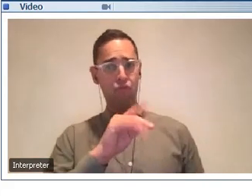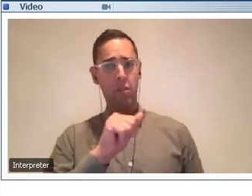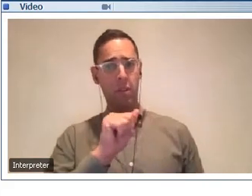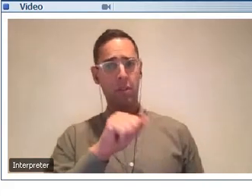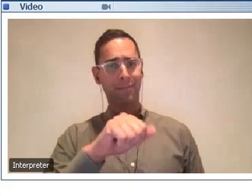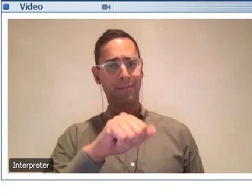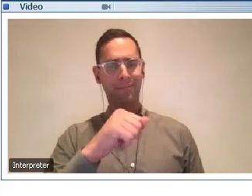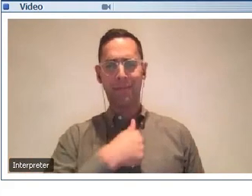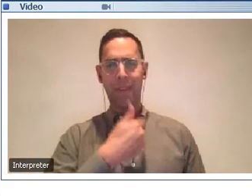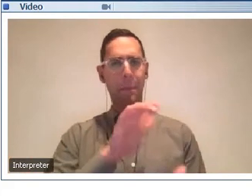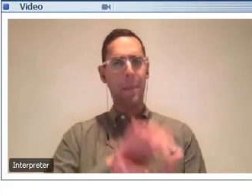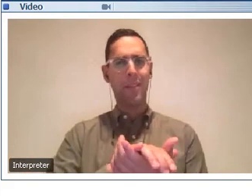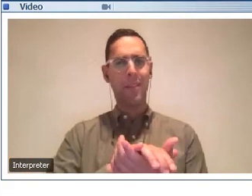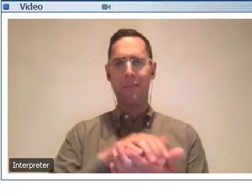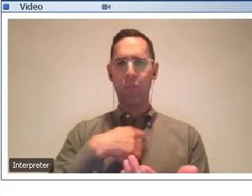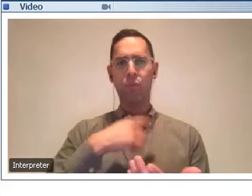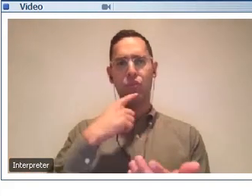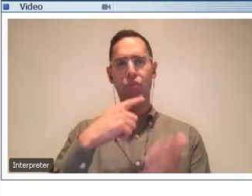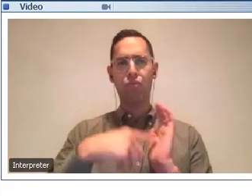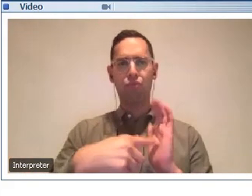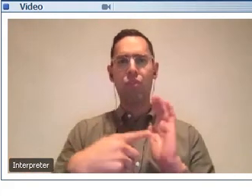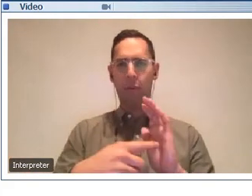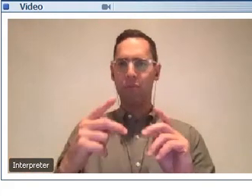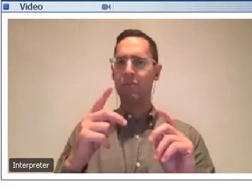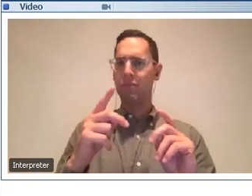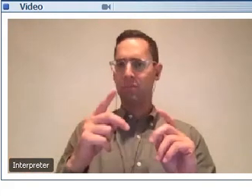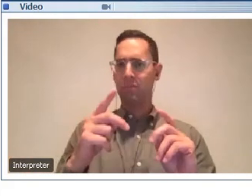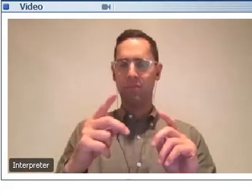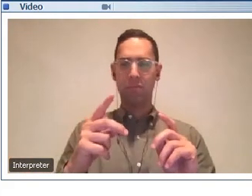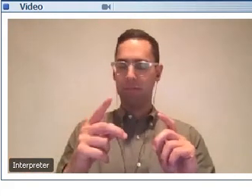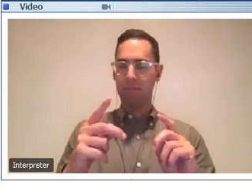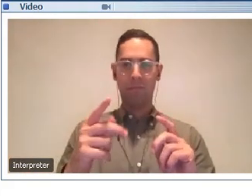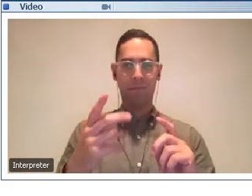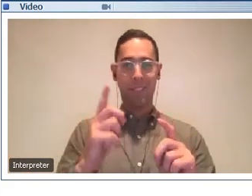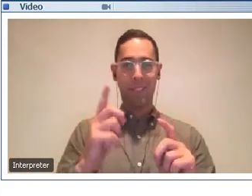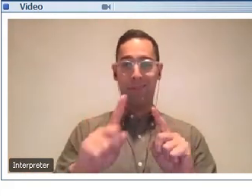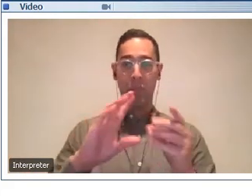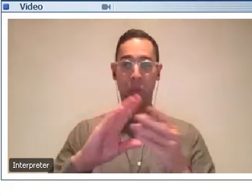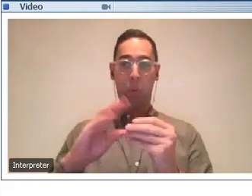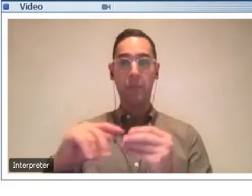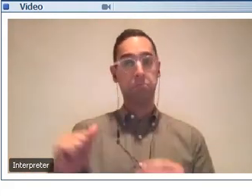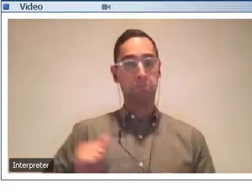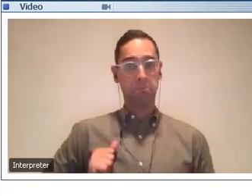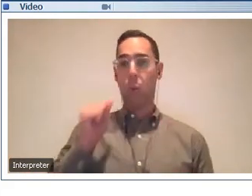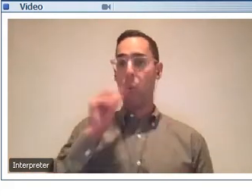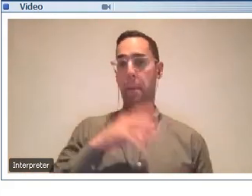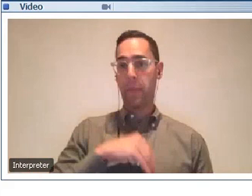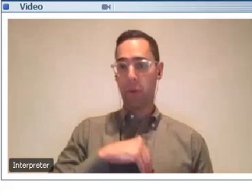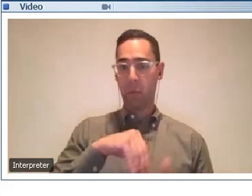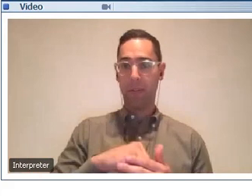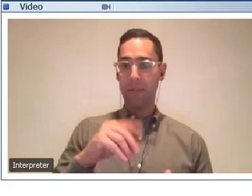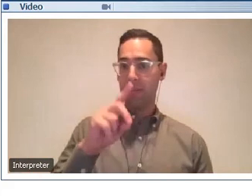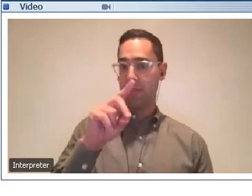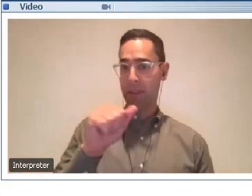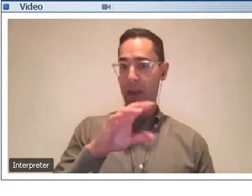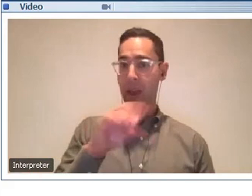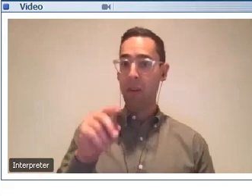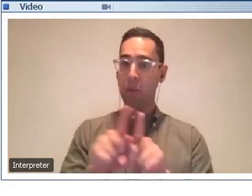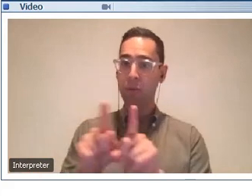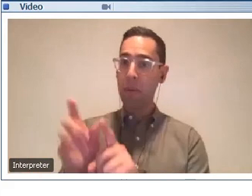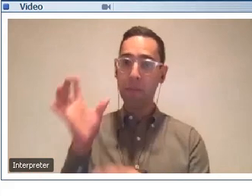know, I'm a woman with a disability. I'm also a parent. Many of the policies related to parenting don't necessarily